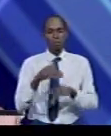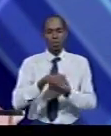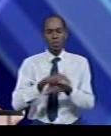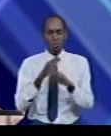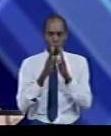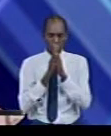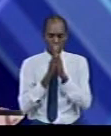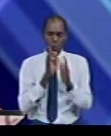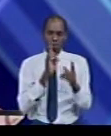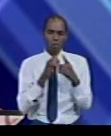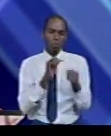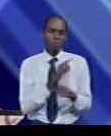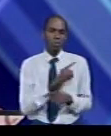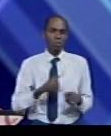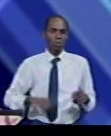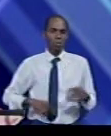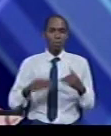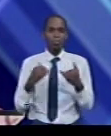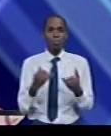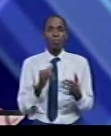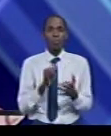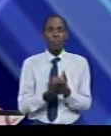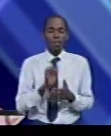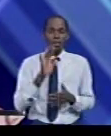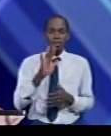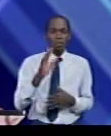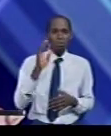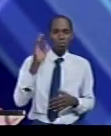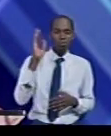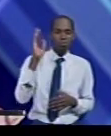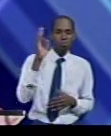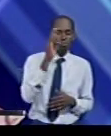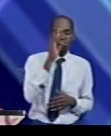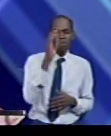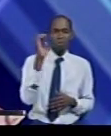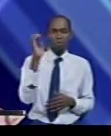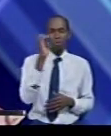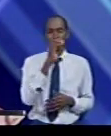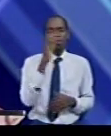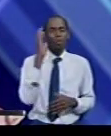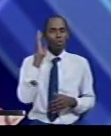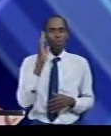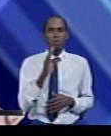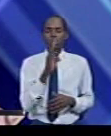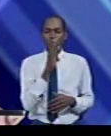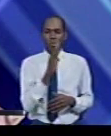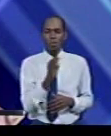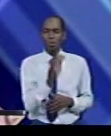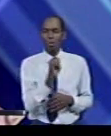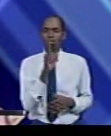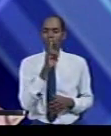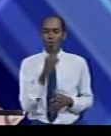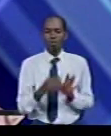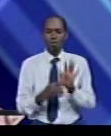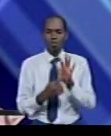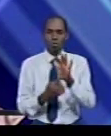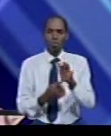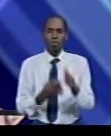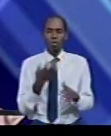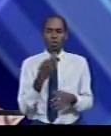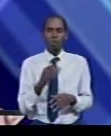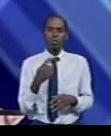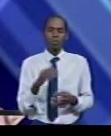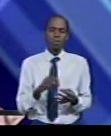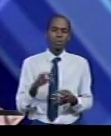Lord in prayer, that your evangelism will be in demonstration of the Spirit and of